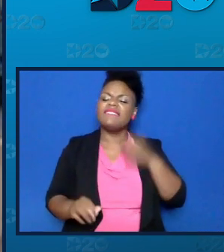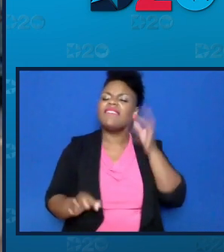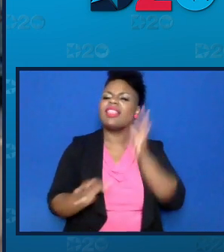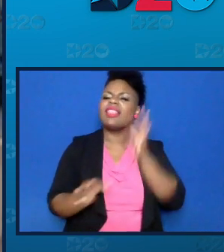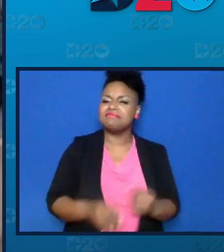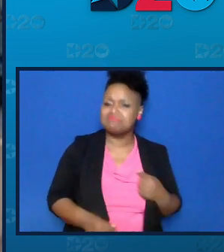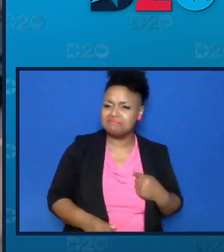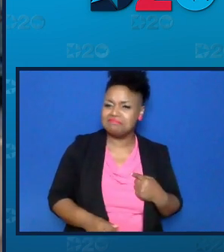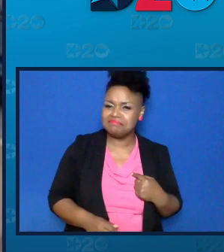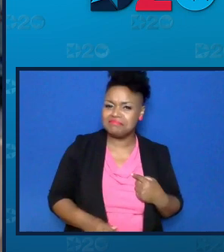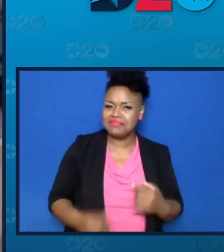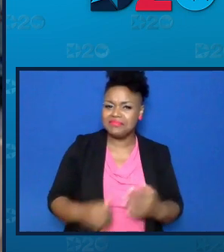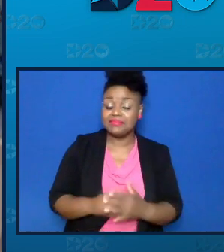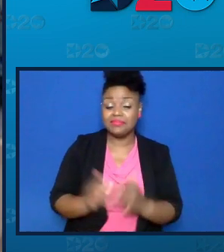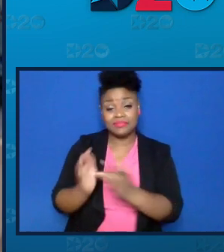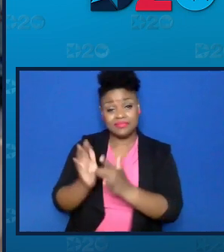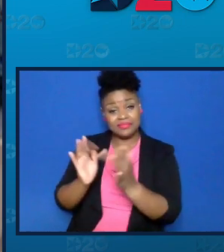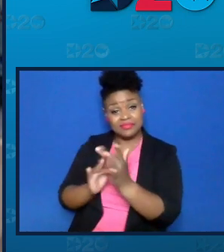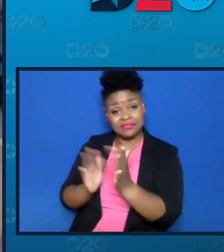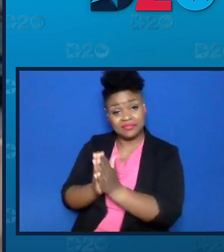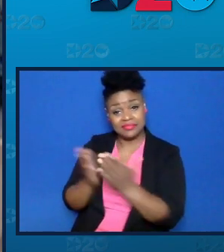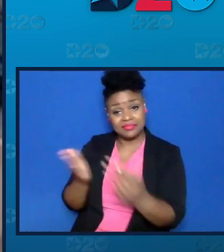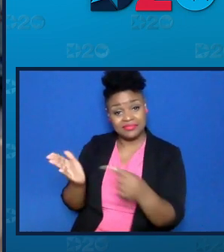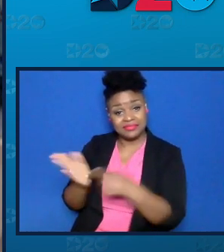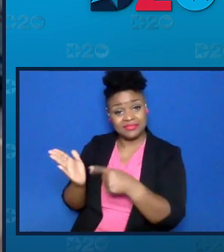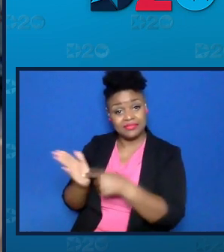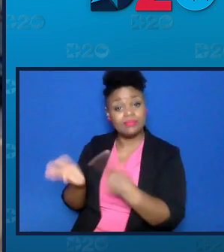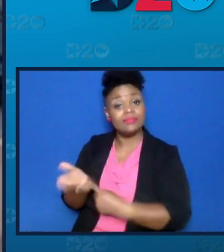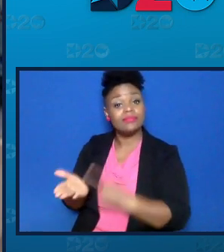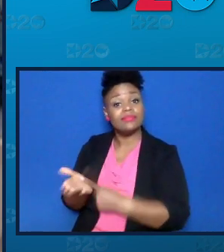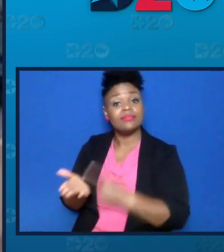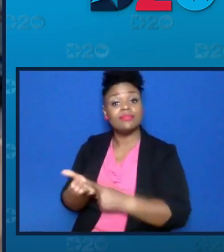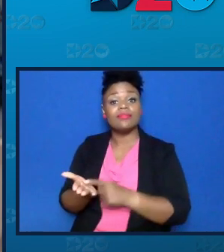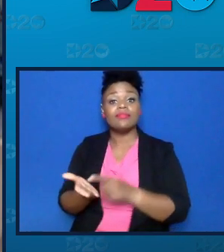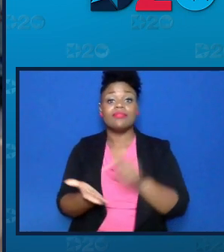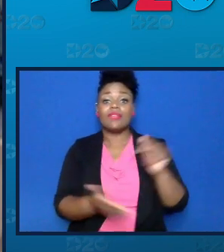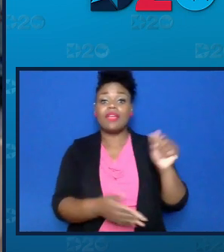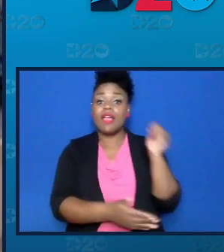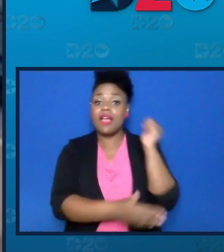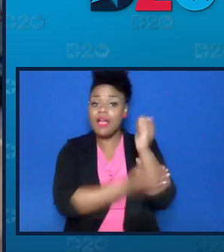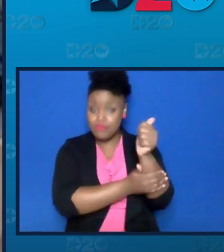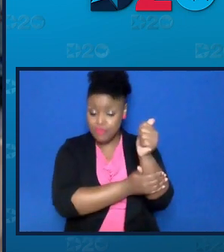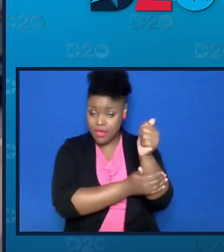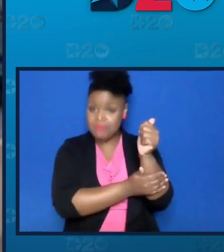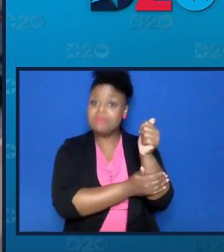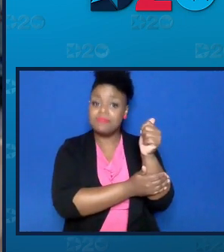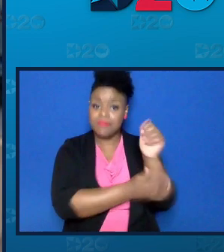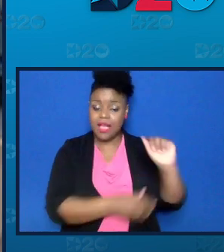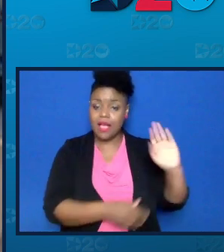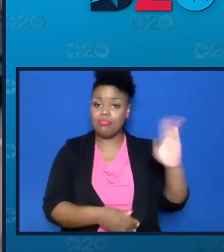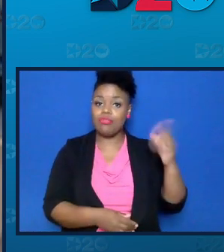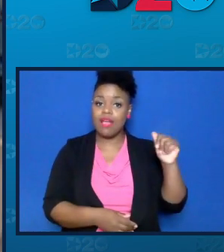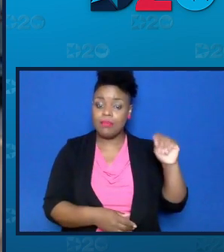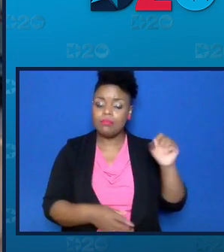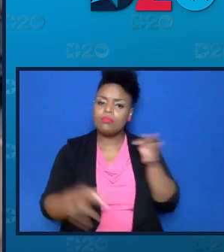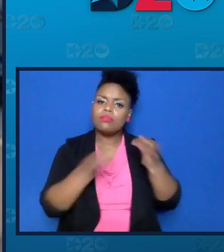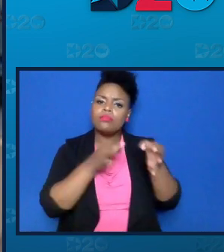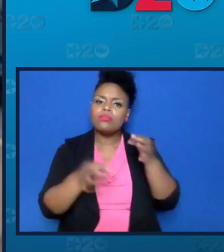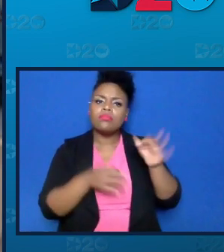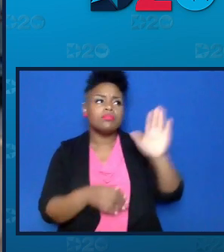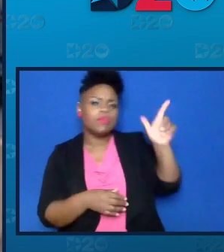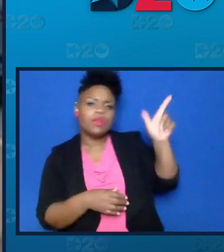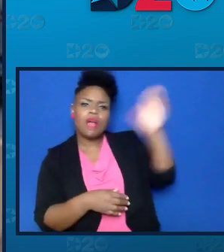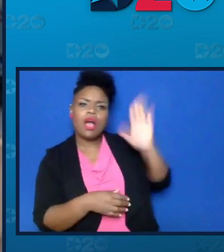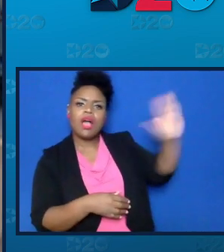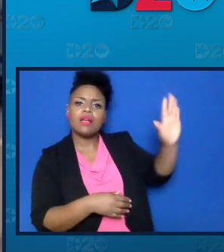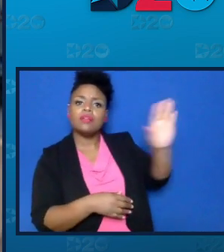informs the three Abrahamic traditions tells us the divine spirit breathed over the waters of chaos and brought forth